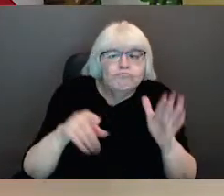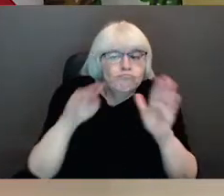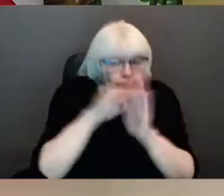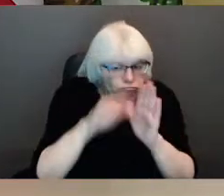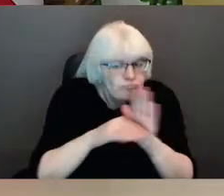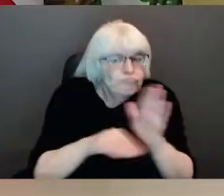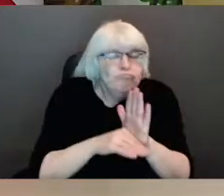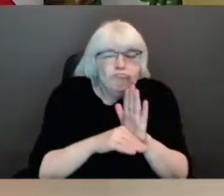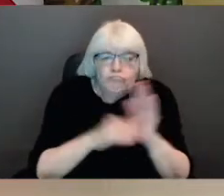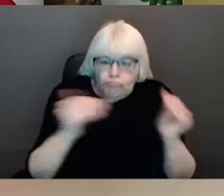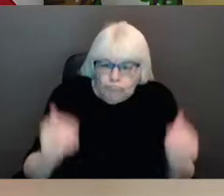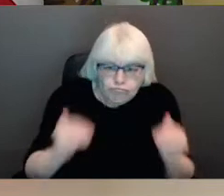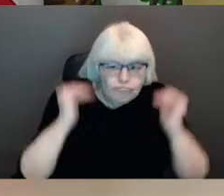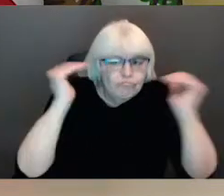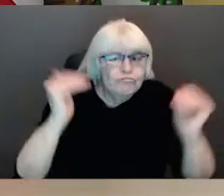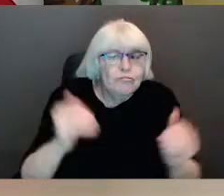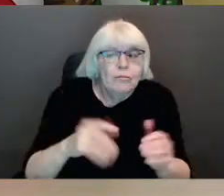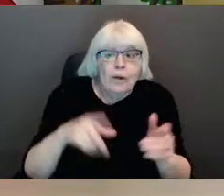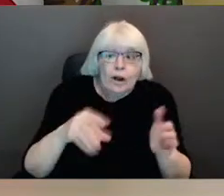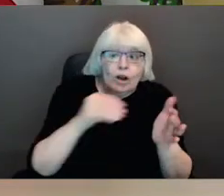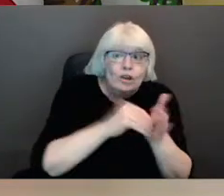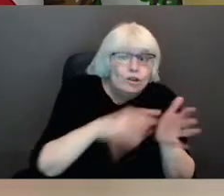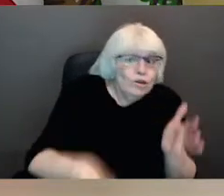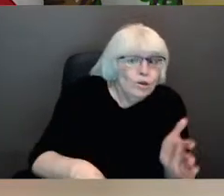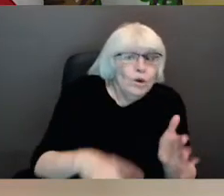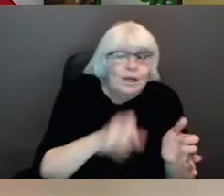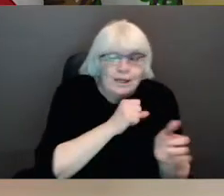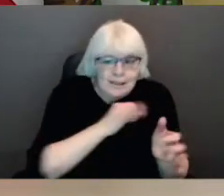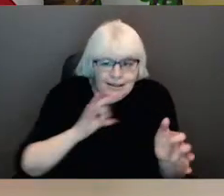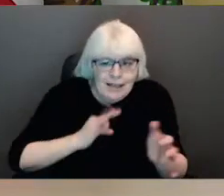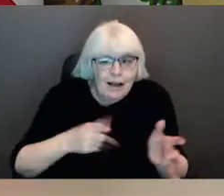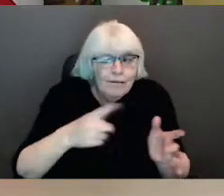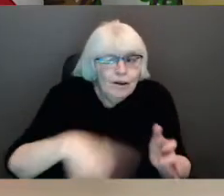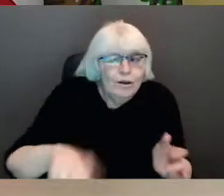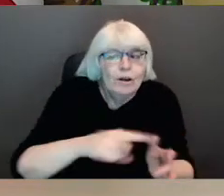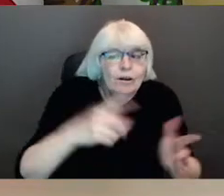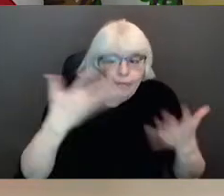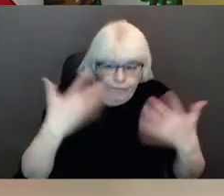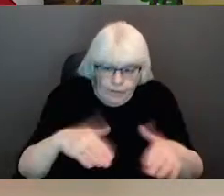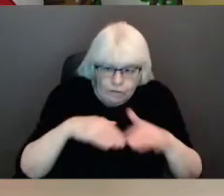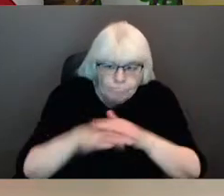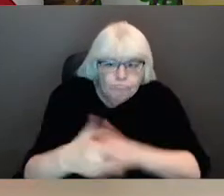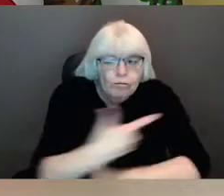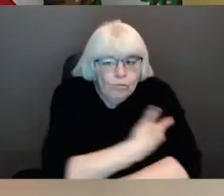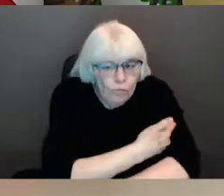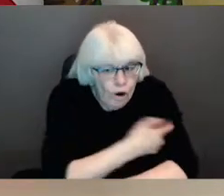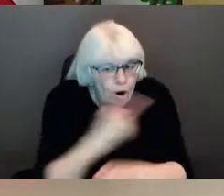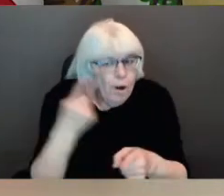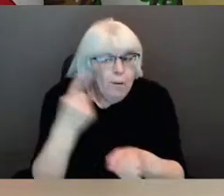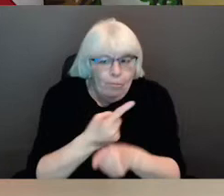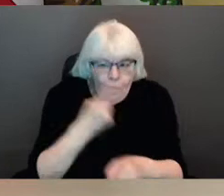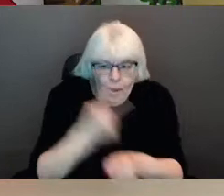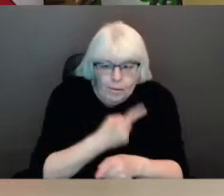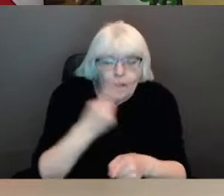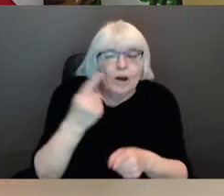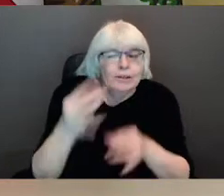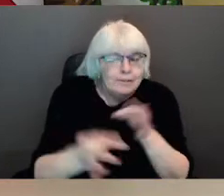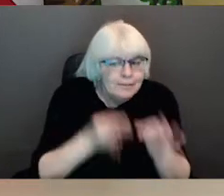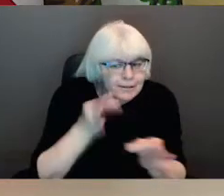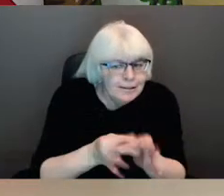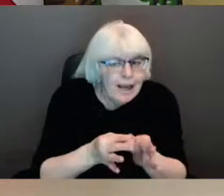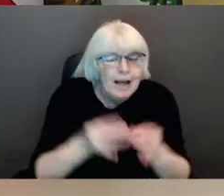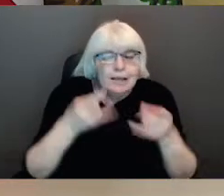having access to safe and effective vaccines, regular testing, masking, cohorting, physical distancing, enhanced